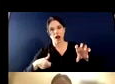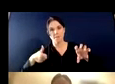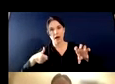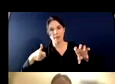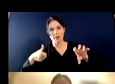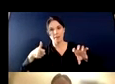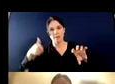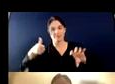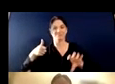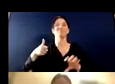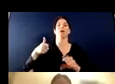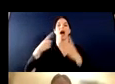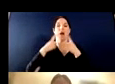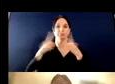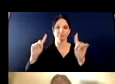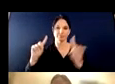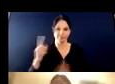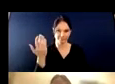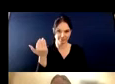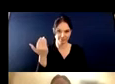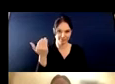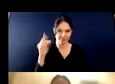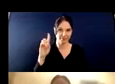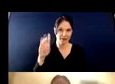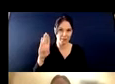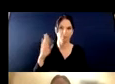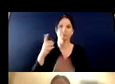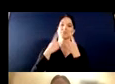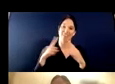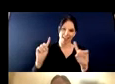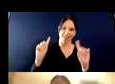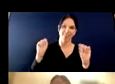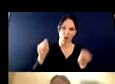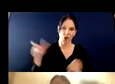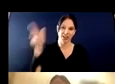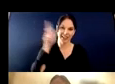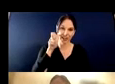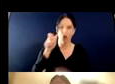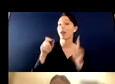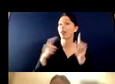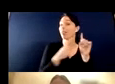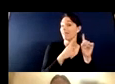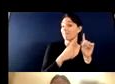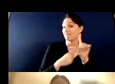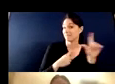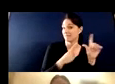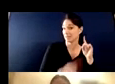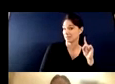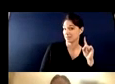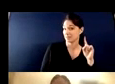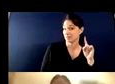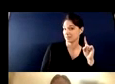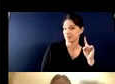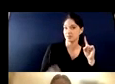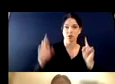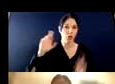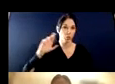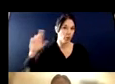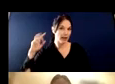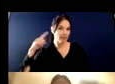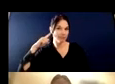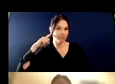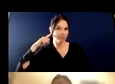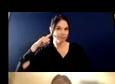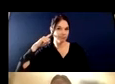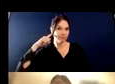at 15 decibels that this child was able to hear sound in their left ear. And in their right ear, they were able